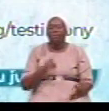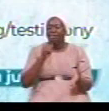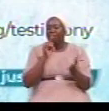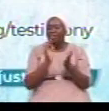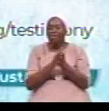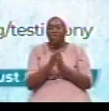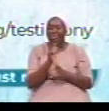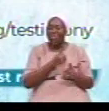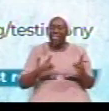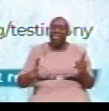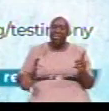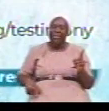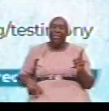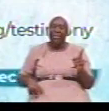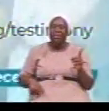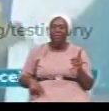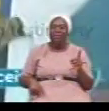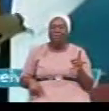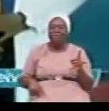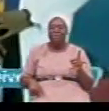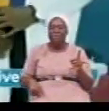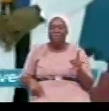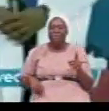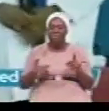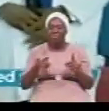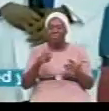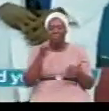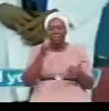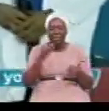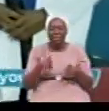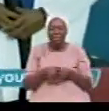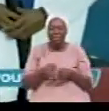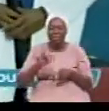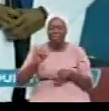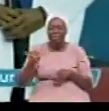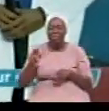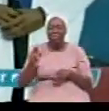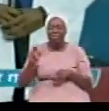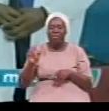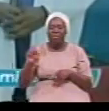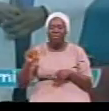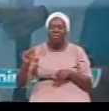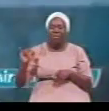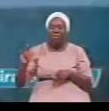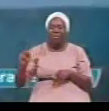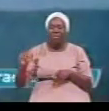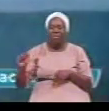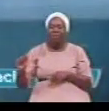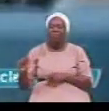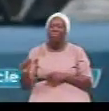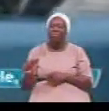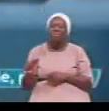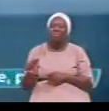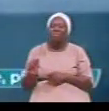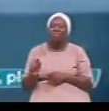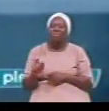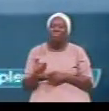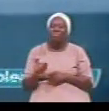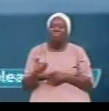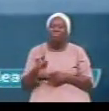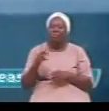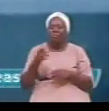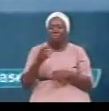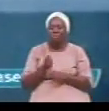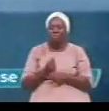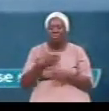Praise the Lord. I'm Sister Justina Banda from Ondola, Copper Belt. I received